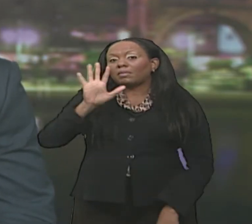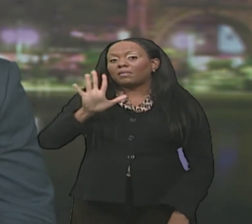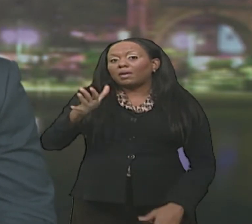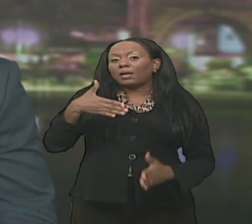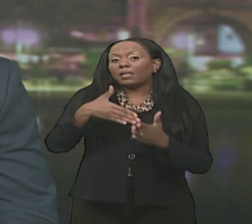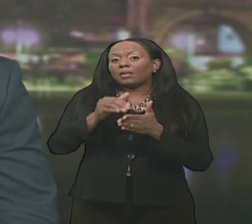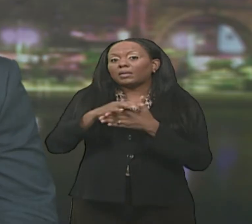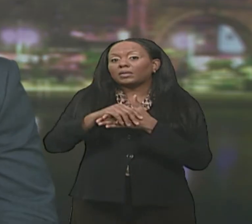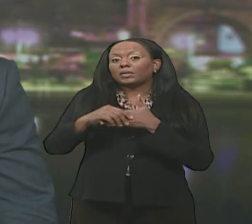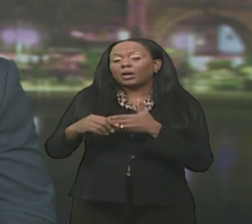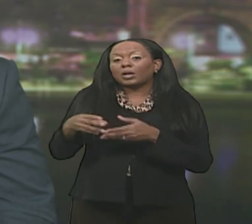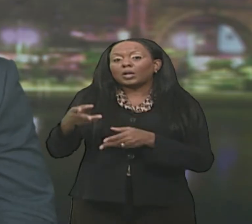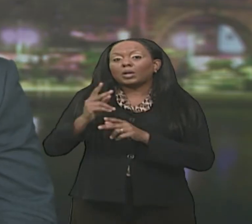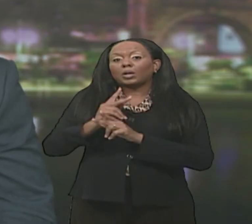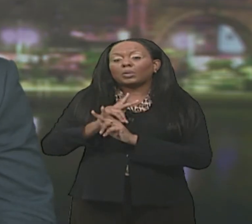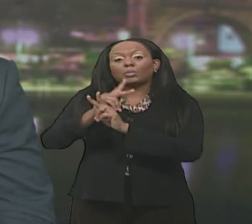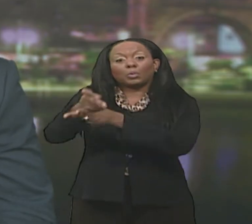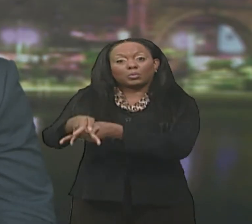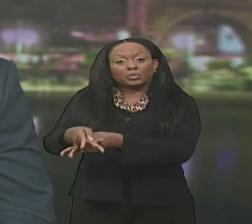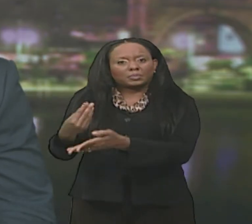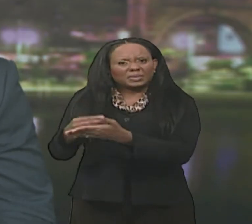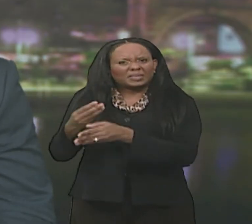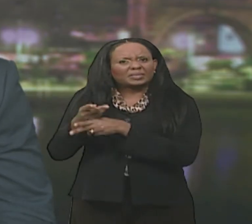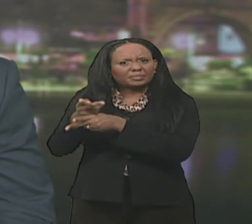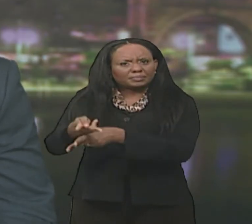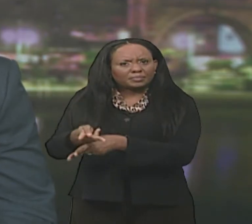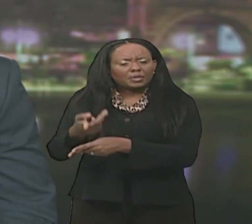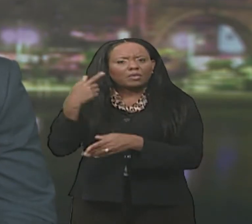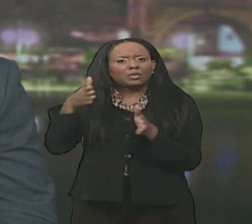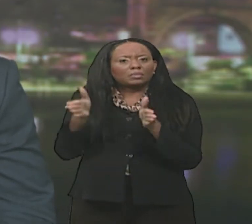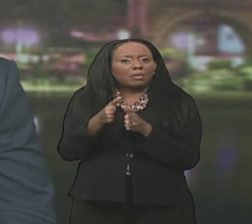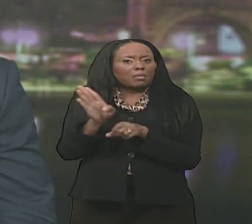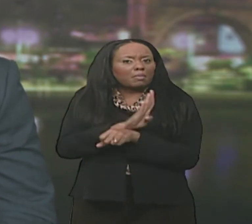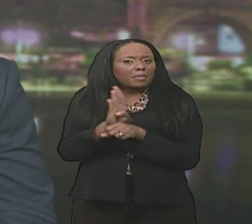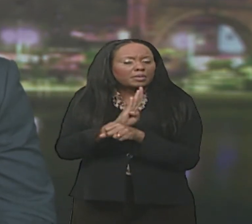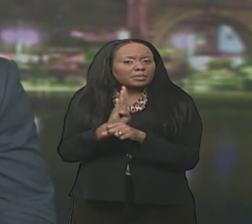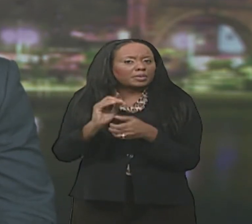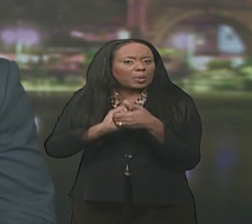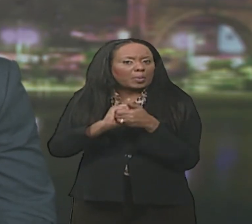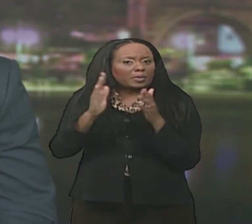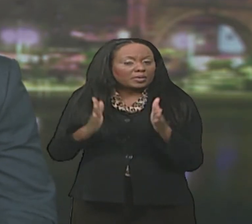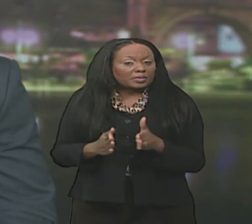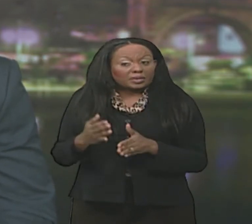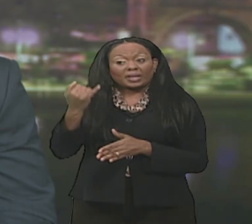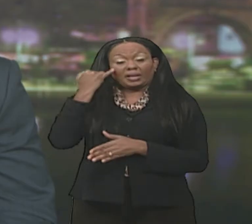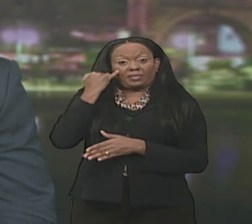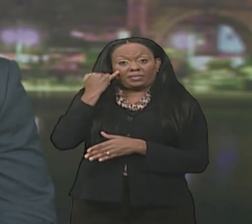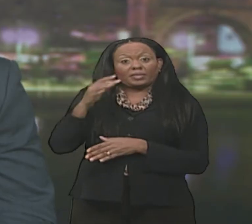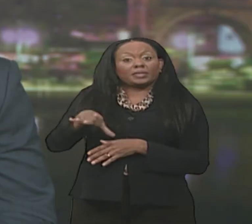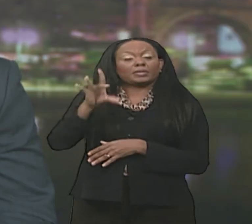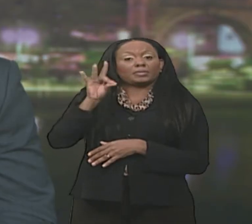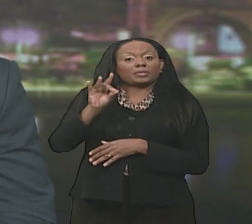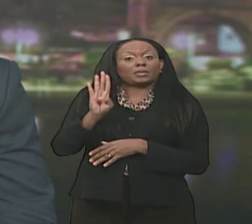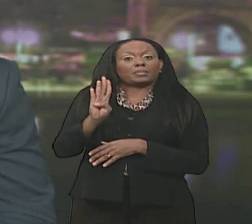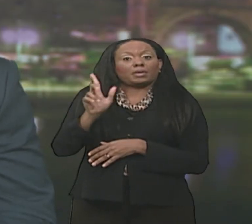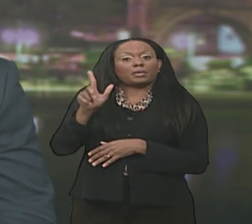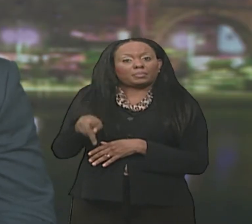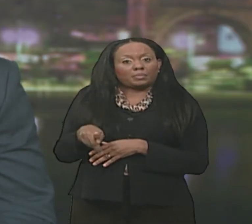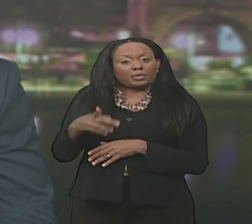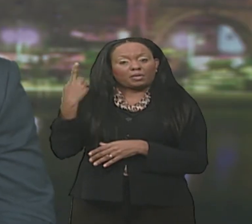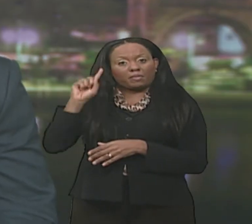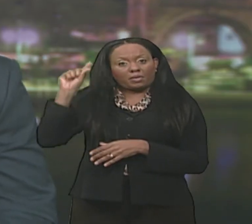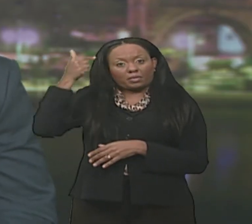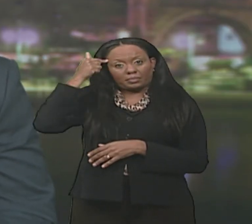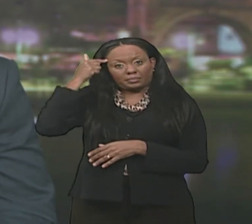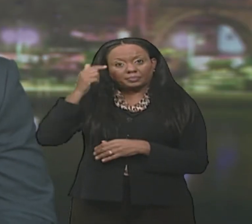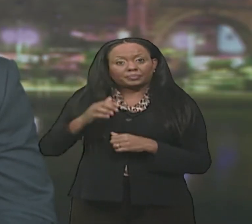loans being promised to small business owners by the Barbados Labour Party if they form the next government. BLP candidate for St. Michael South, Kirk